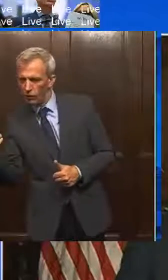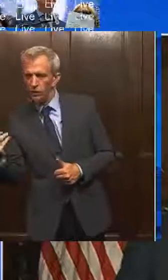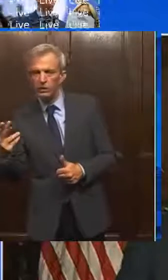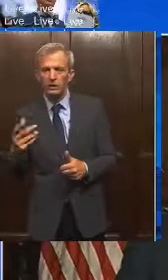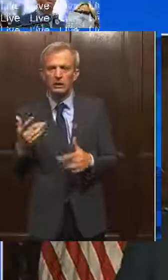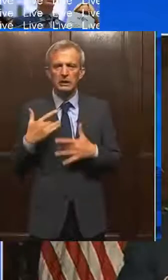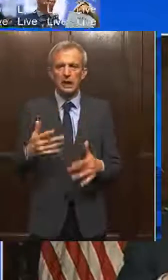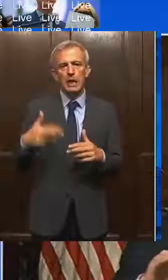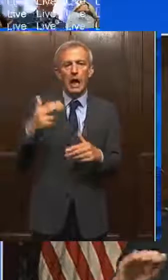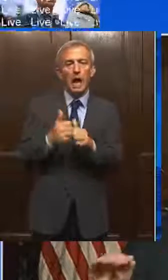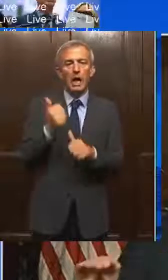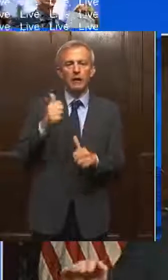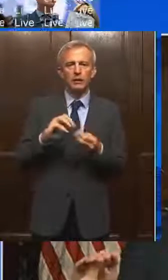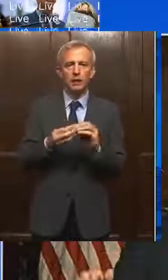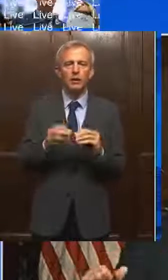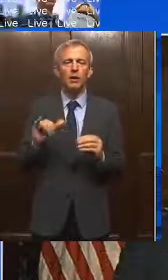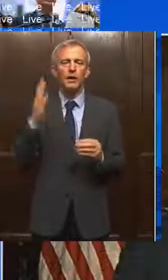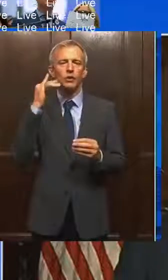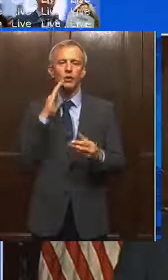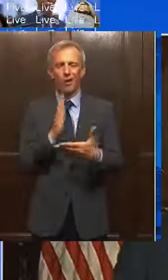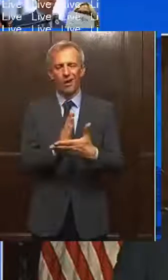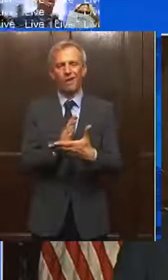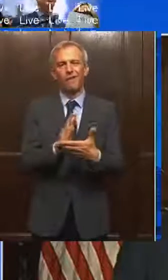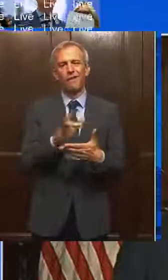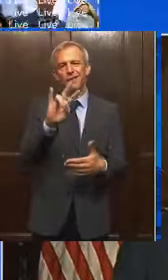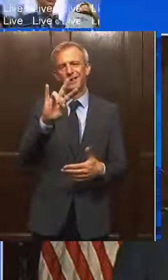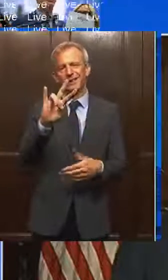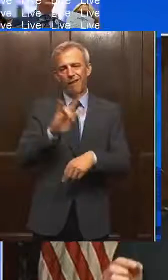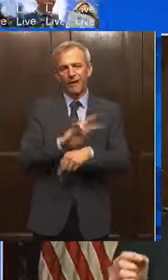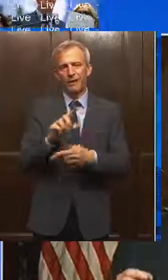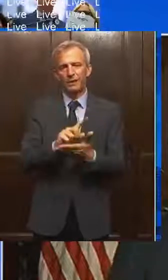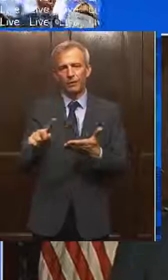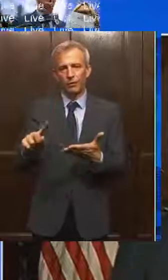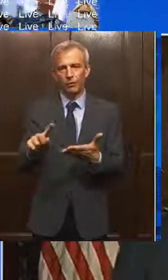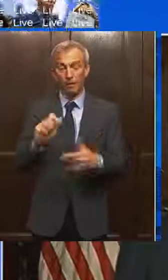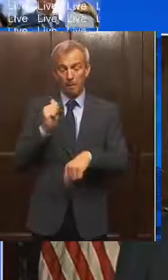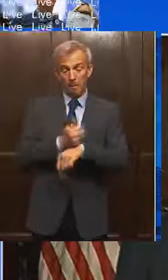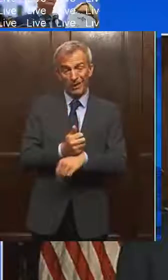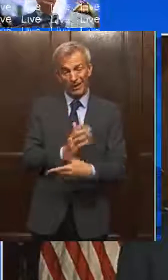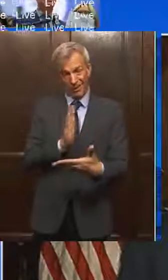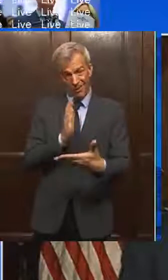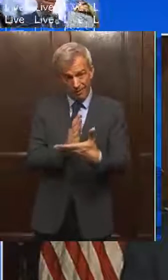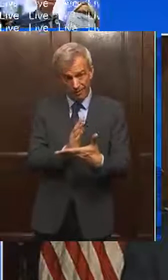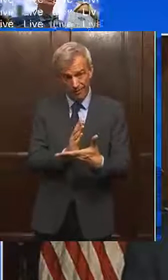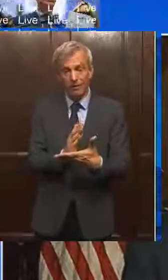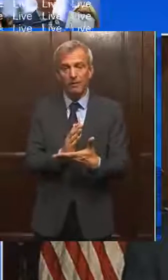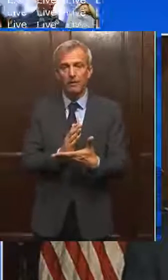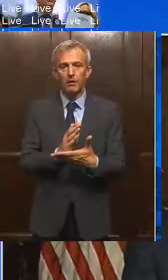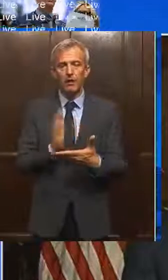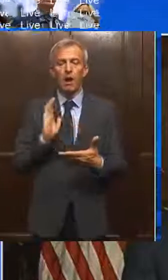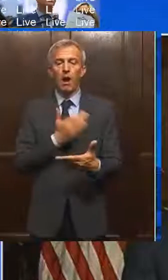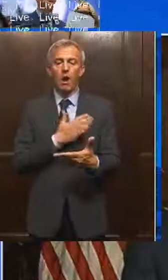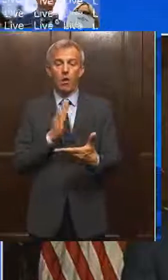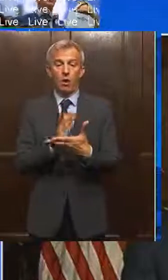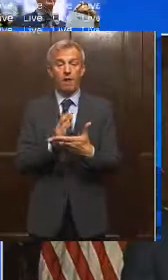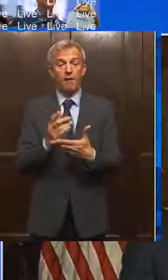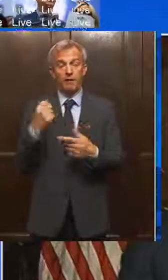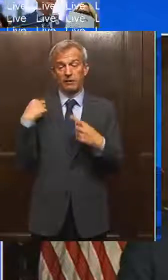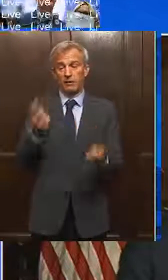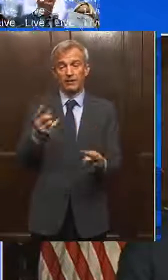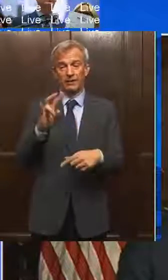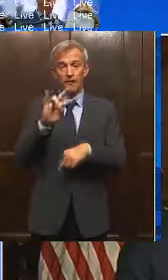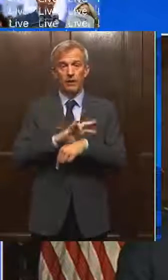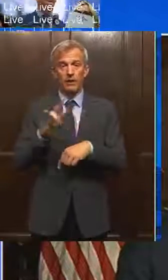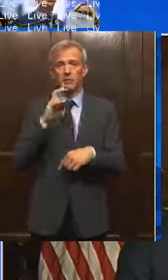numbers. That's why we average the 7 days of a week. And based on that metric, our average over the past 7 days has been